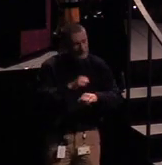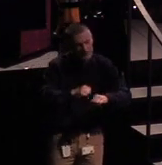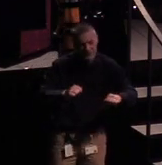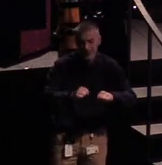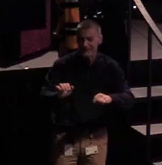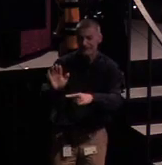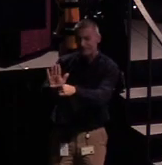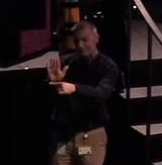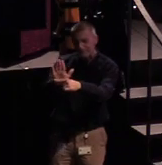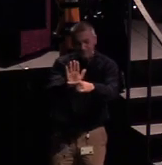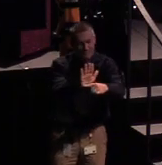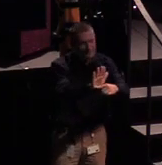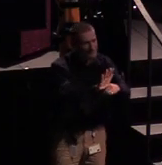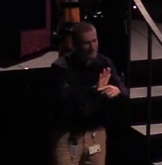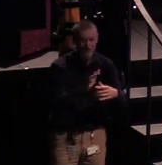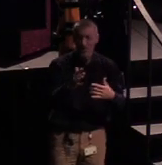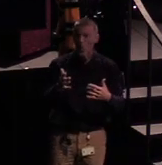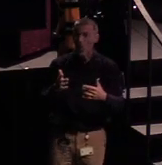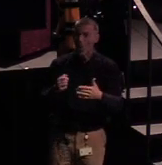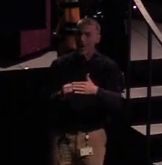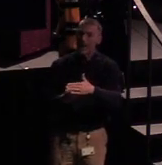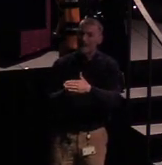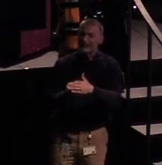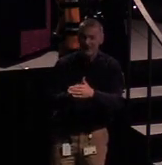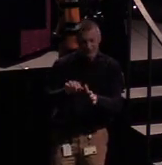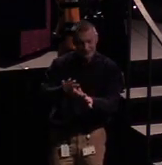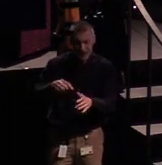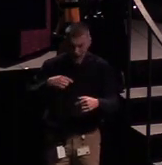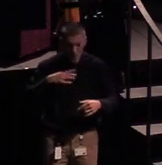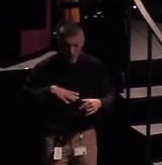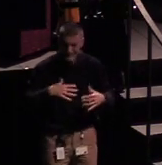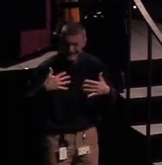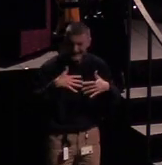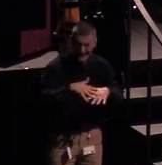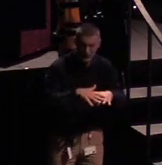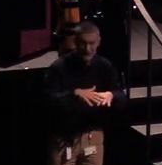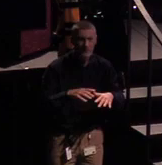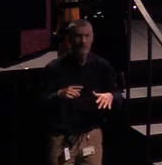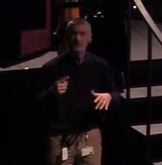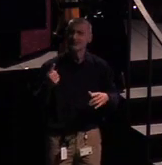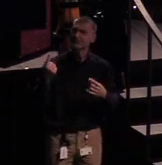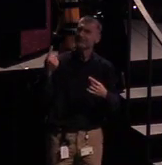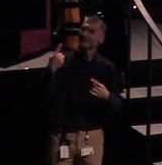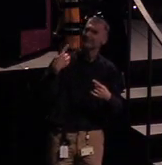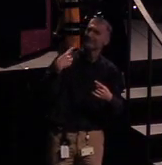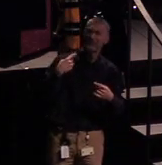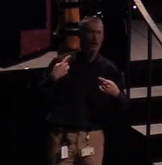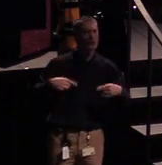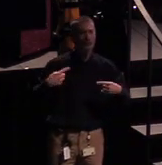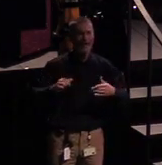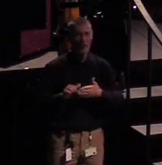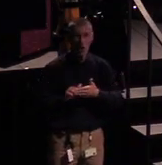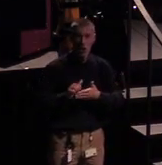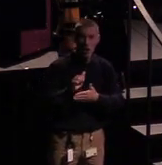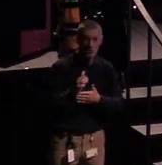situation I've inherited that feels not inclusive and I'd like it to be inclusive and I almost feel there's a culture of it not being inclusive and I never know